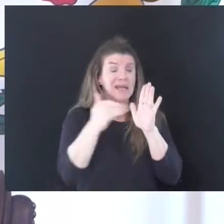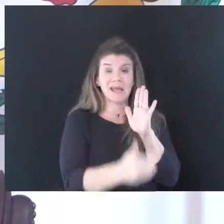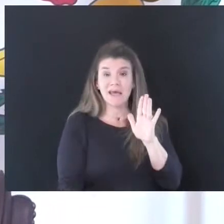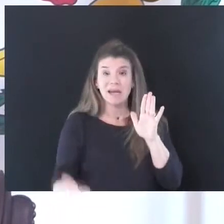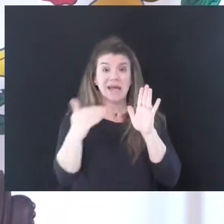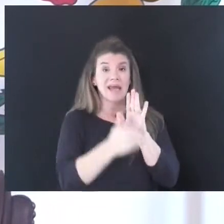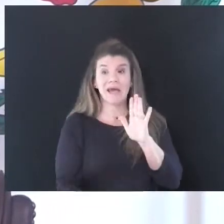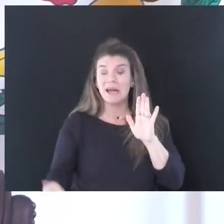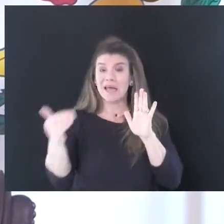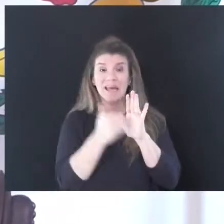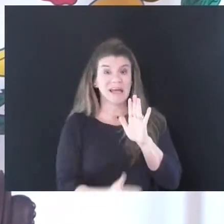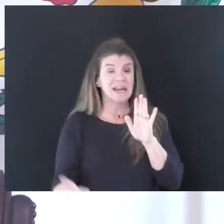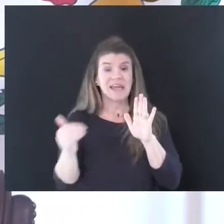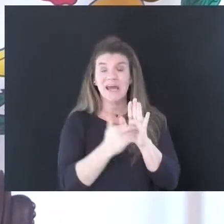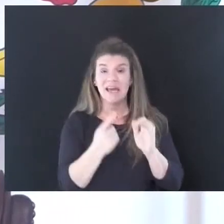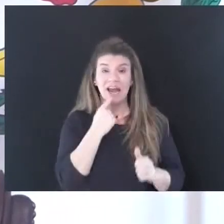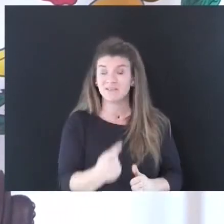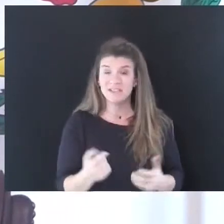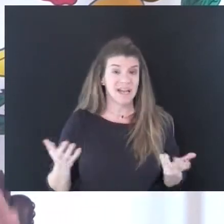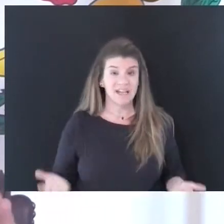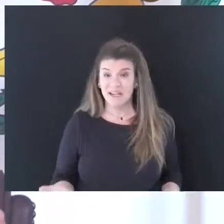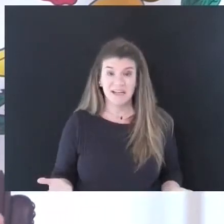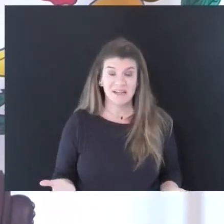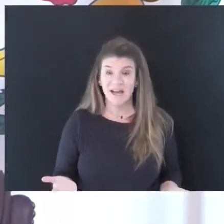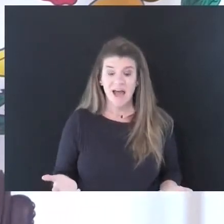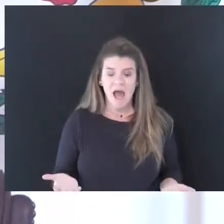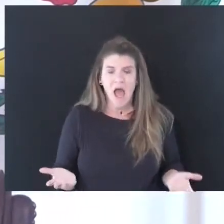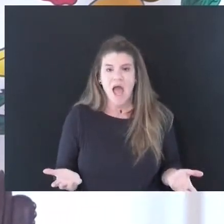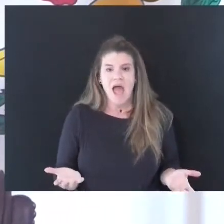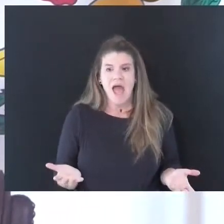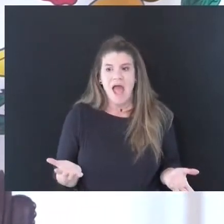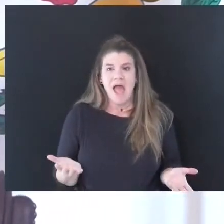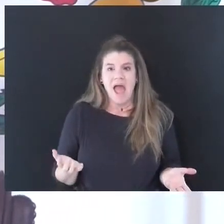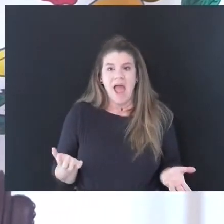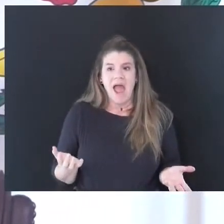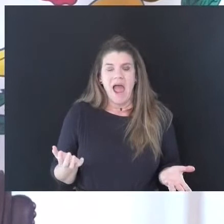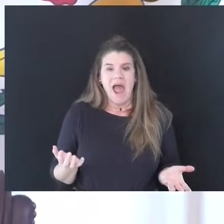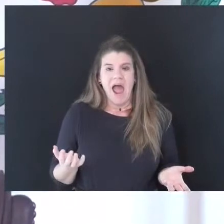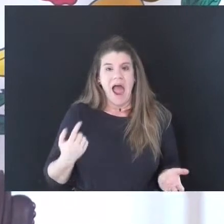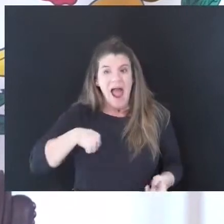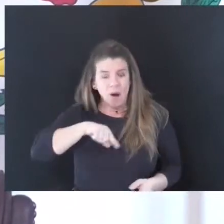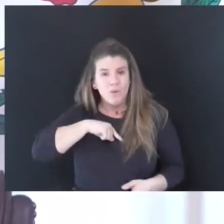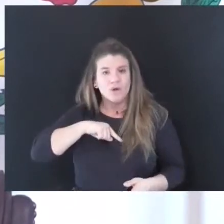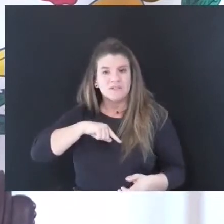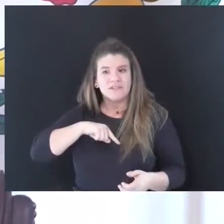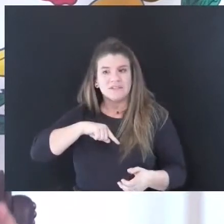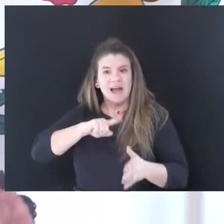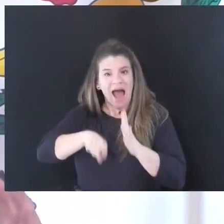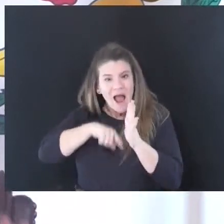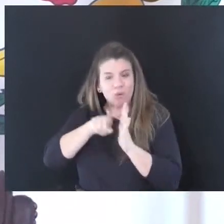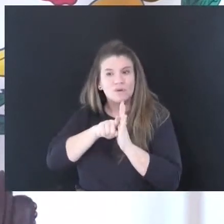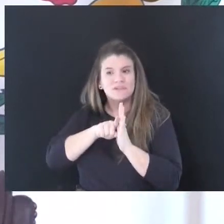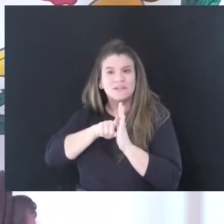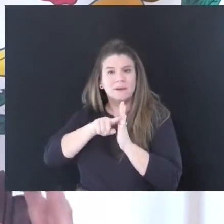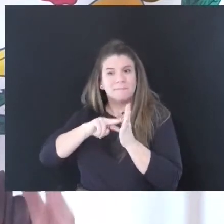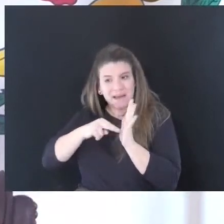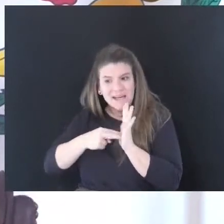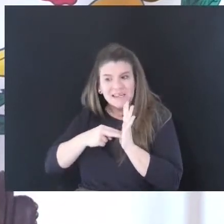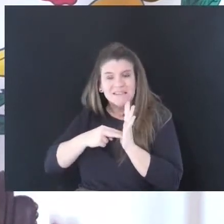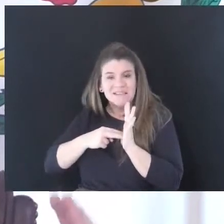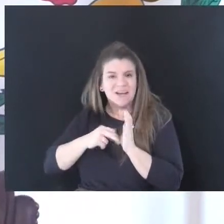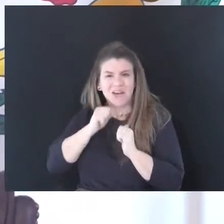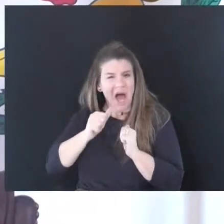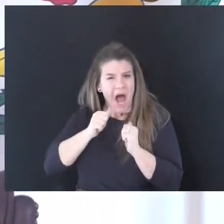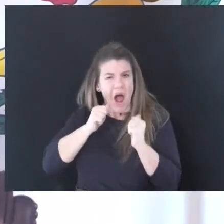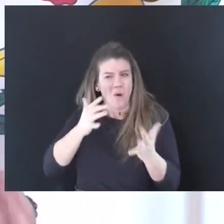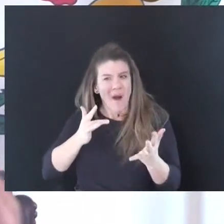that before, but I have said hours means something, not days,